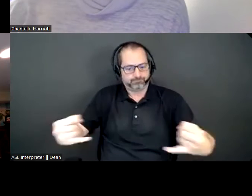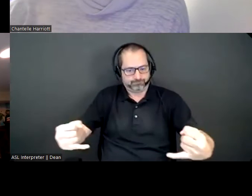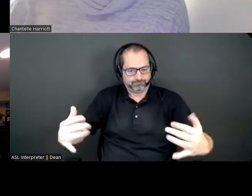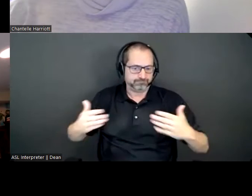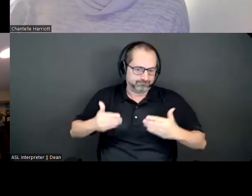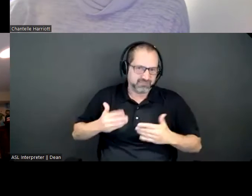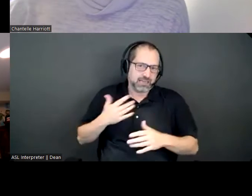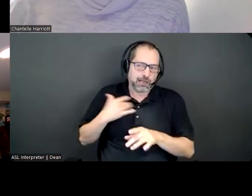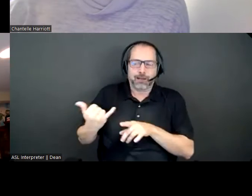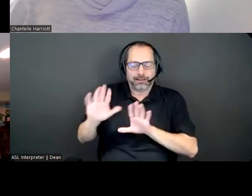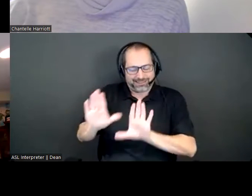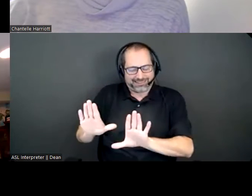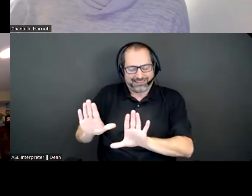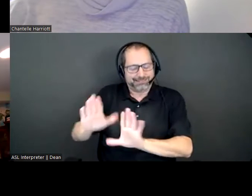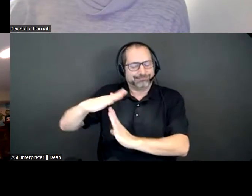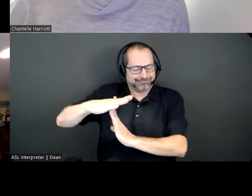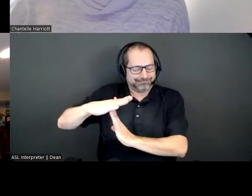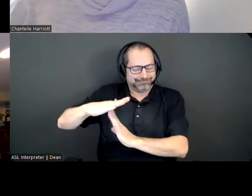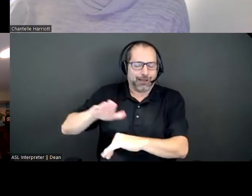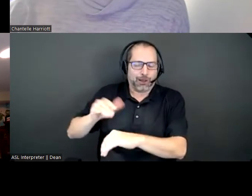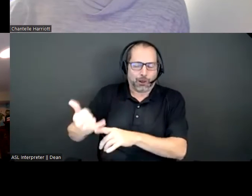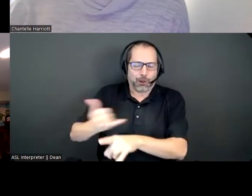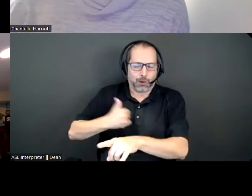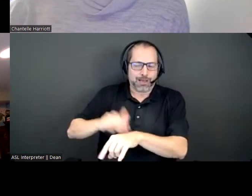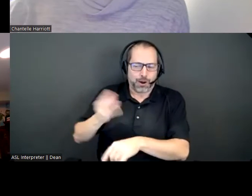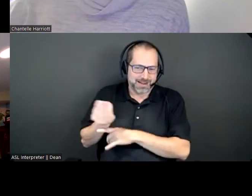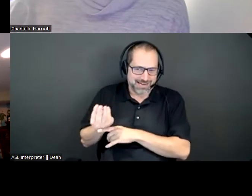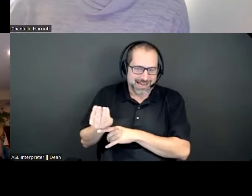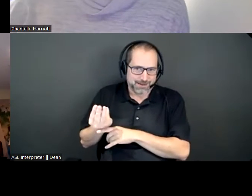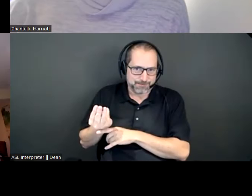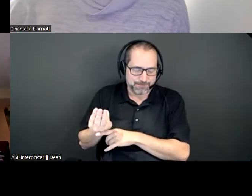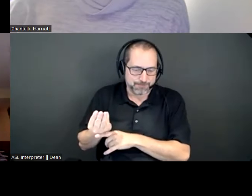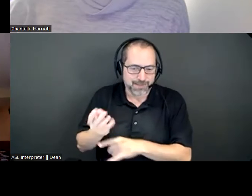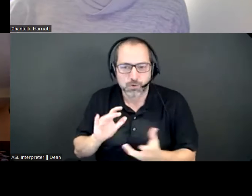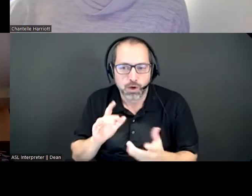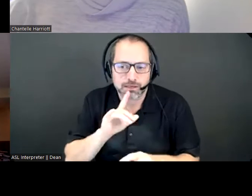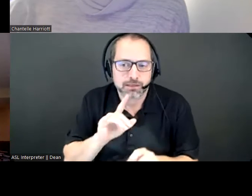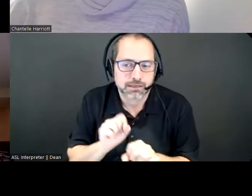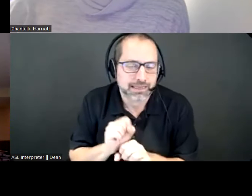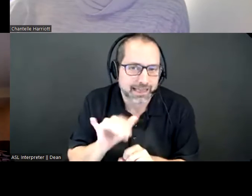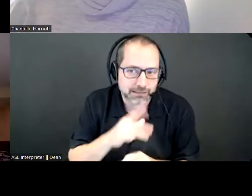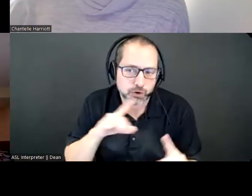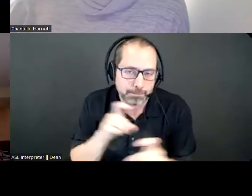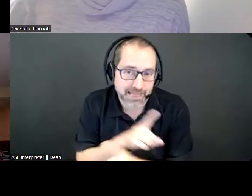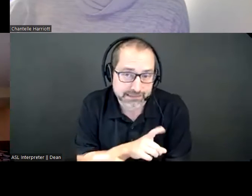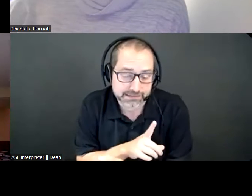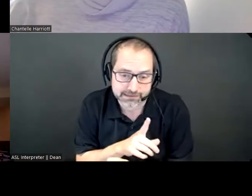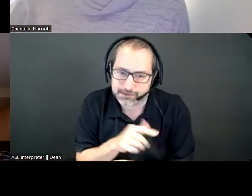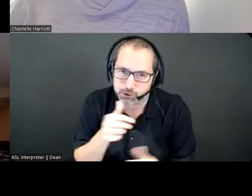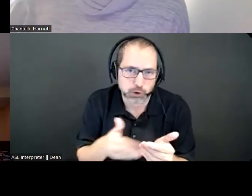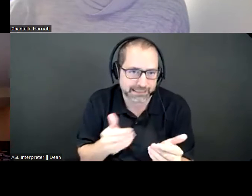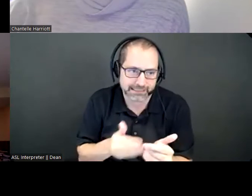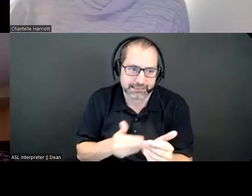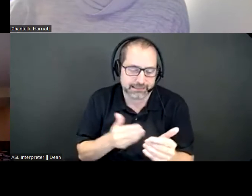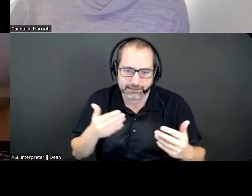on Monday? I don't do that. So there's so much complexity around all of this. And